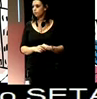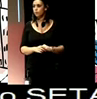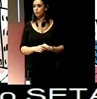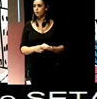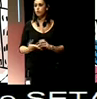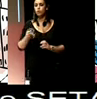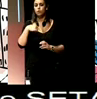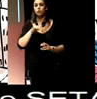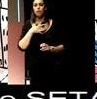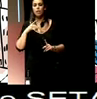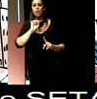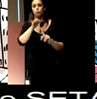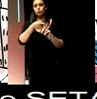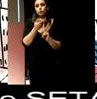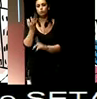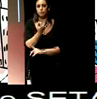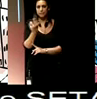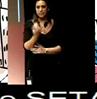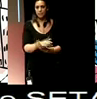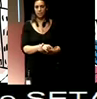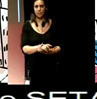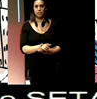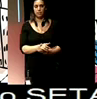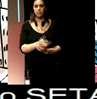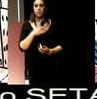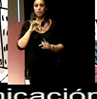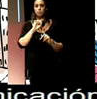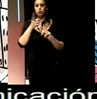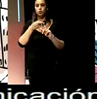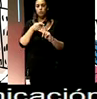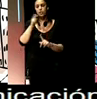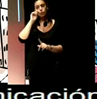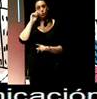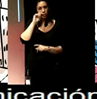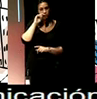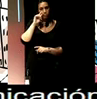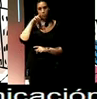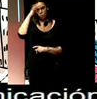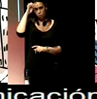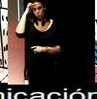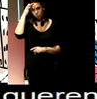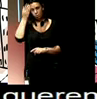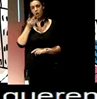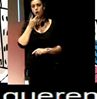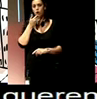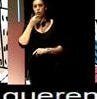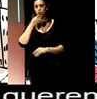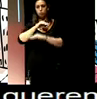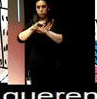What do you want to achieve with our service? We want to make tourism and culture and